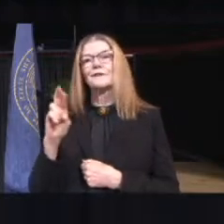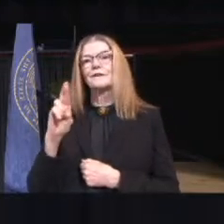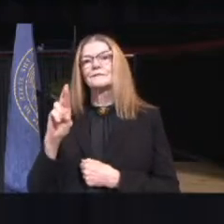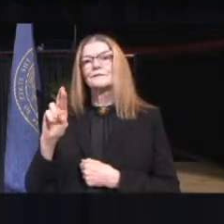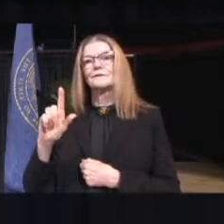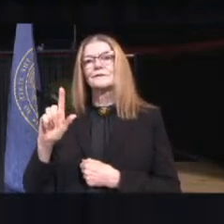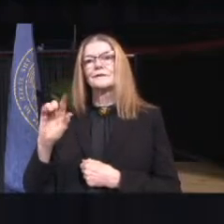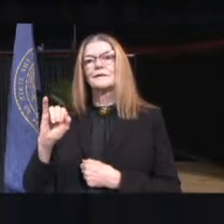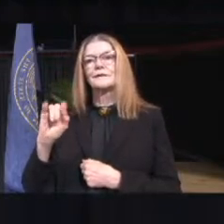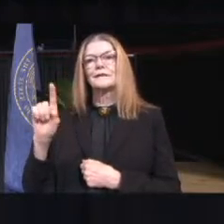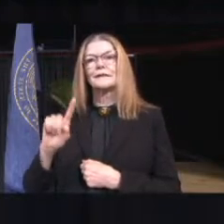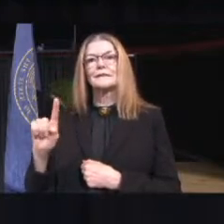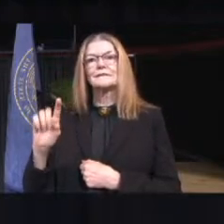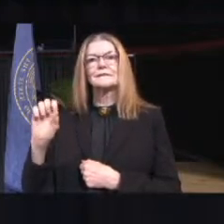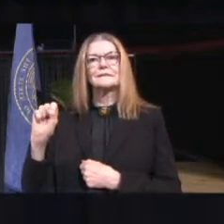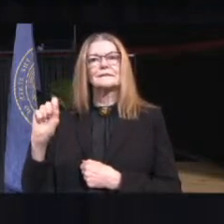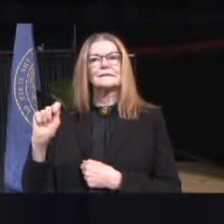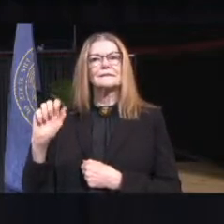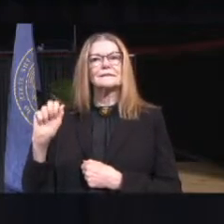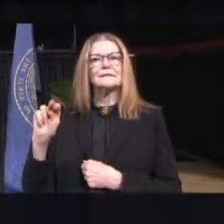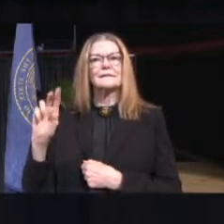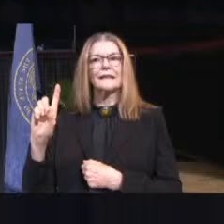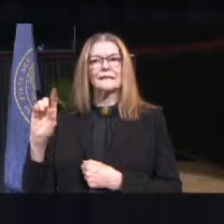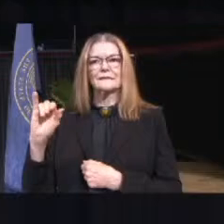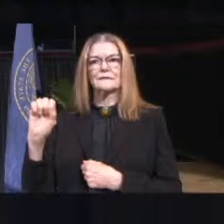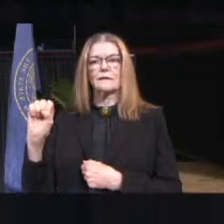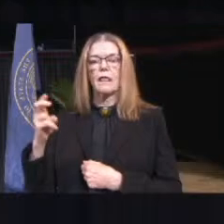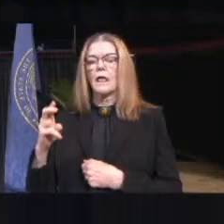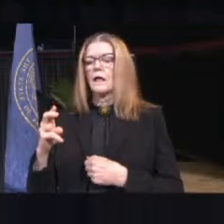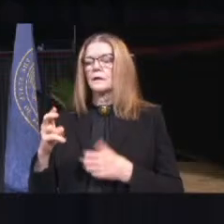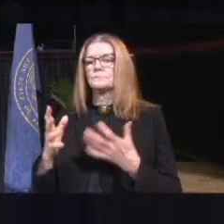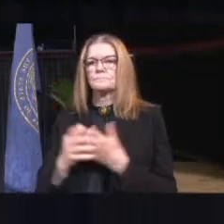member of the Lincoln Public Schools Board,